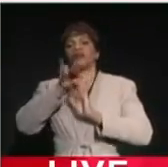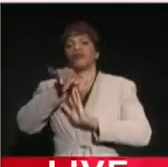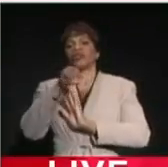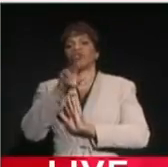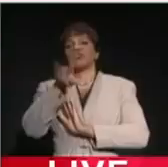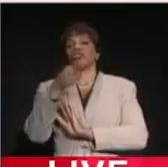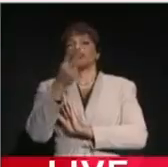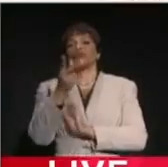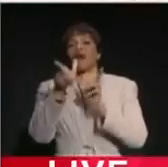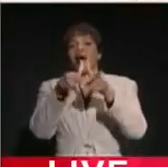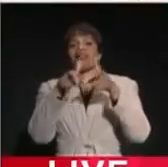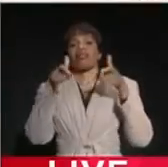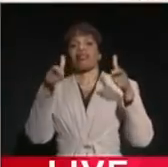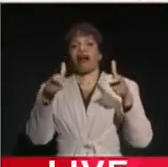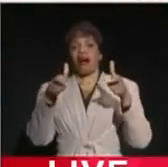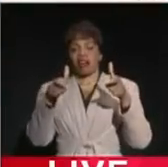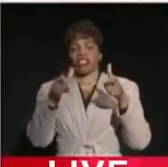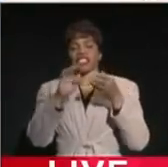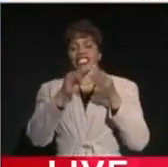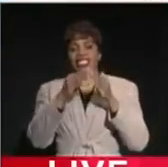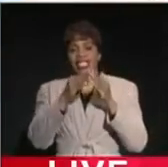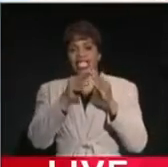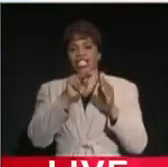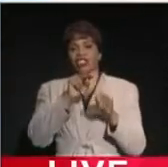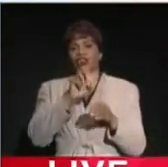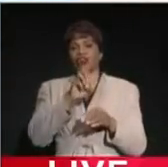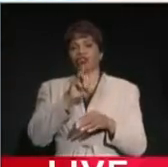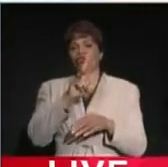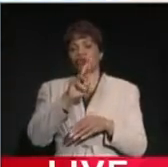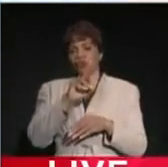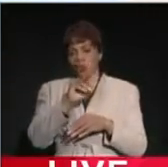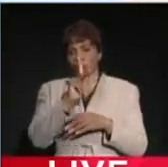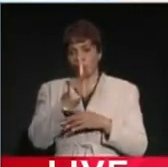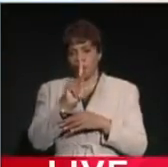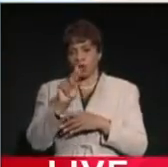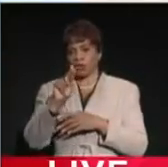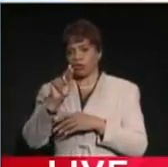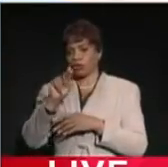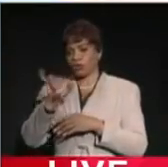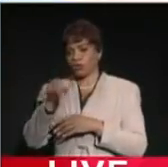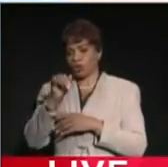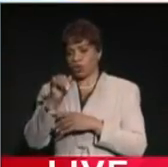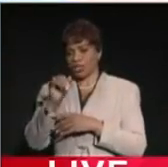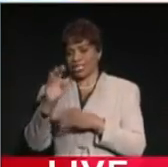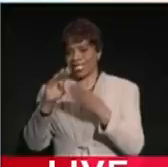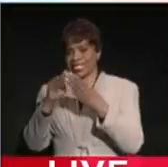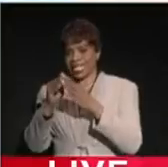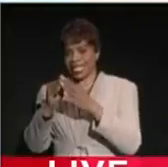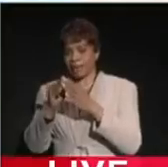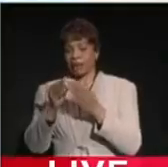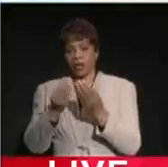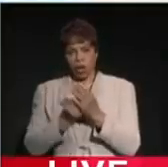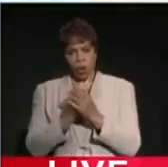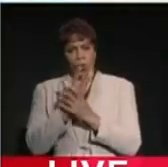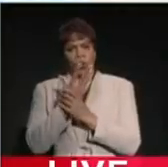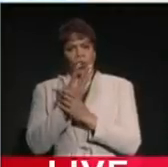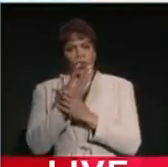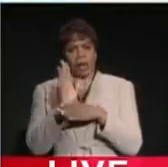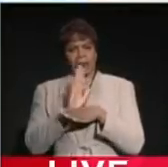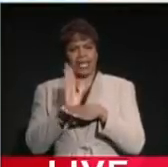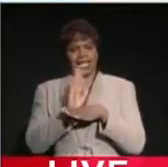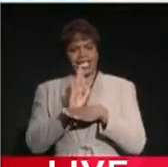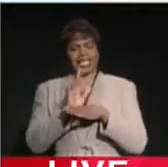largest cities, Newark and Jersey City, has grown tax bases and the number of businesses. But